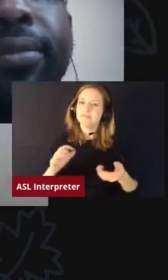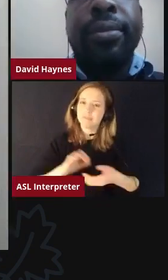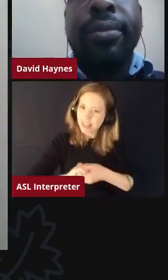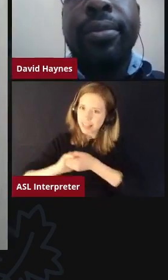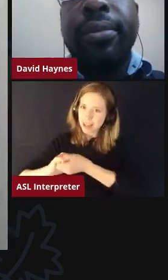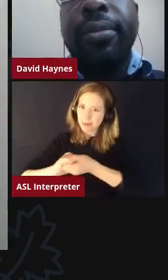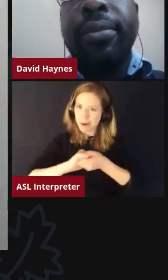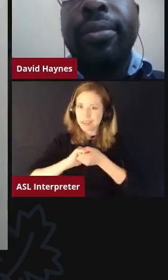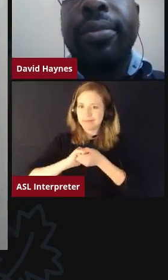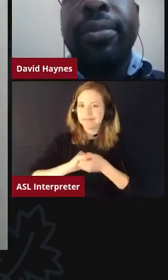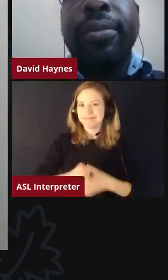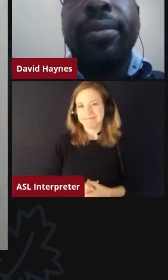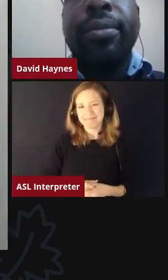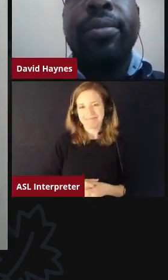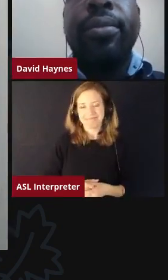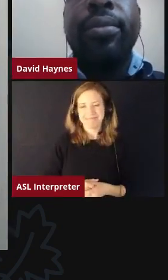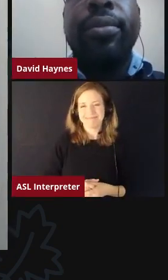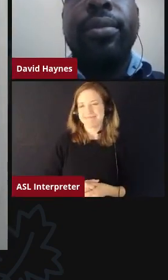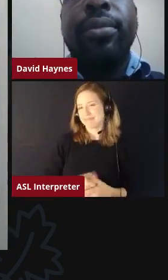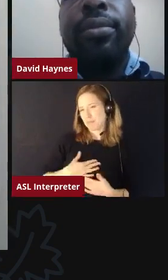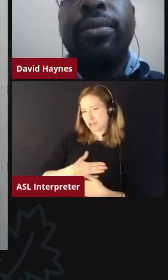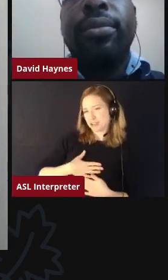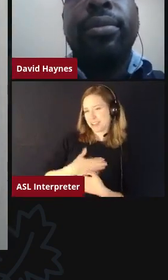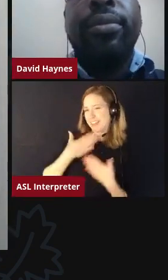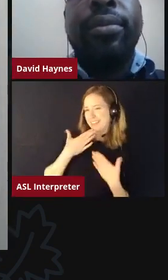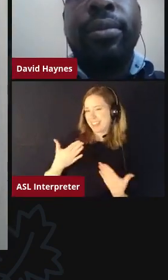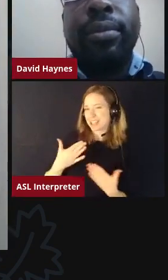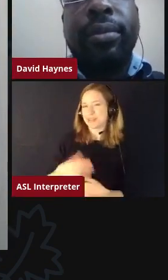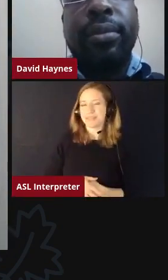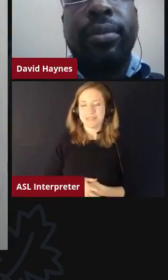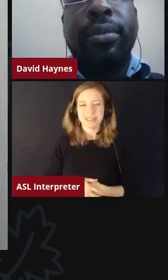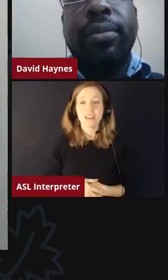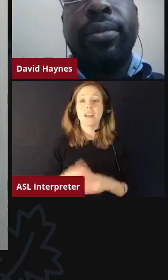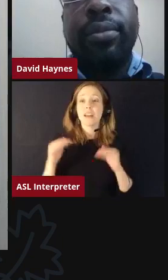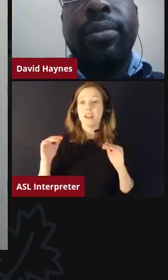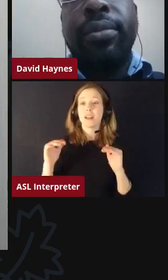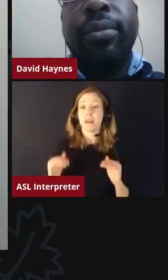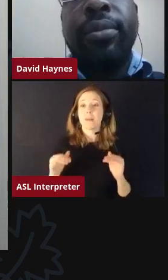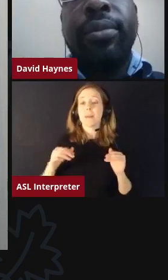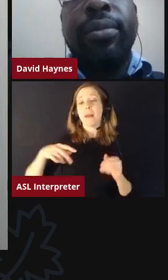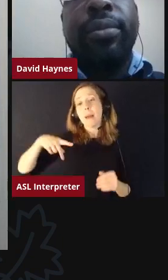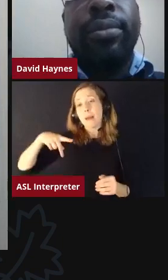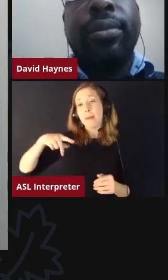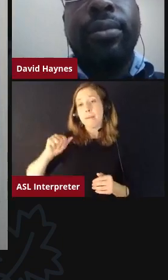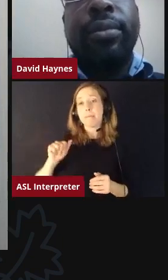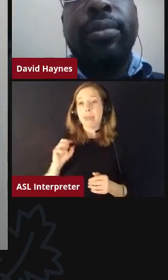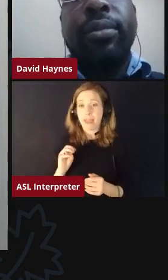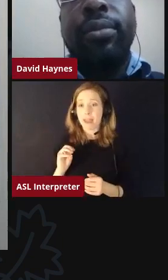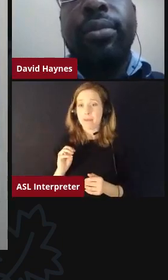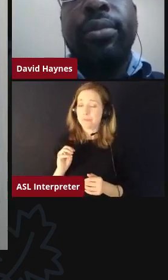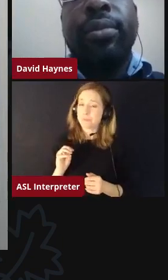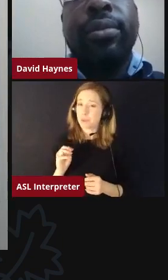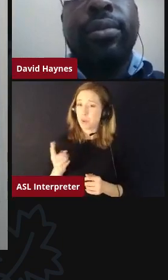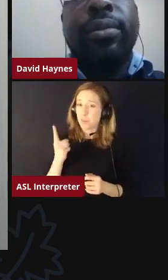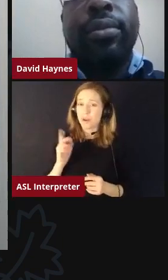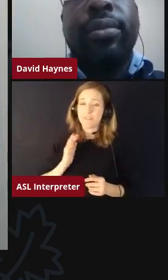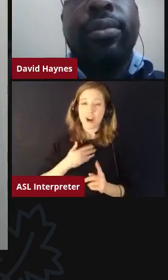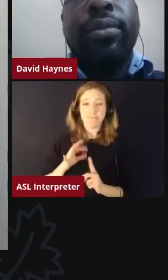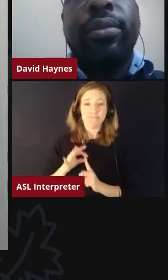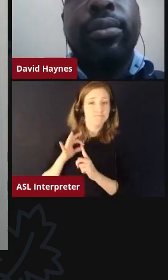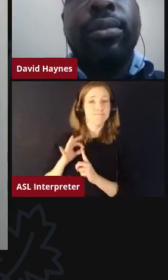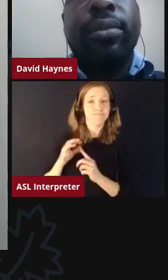much, David. Uh, Pam, one of our esteemed, very distinguished audience member, is